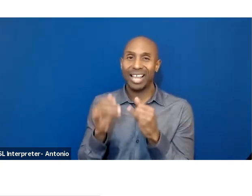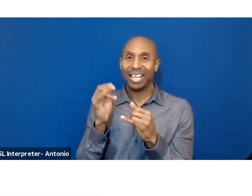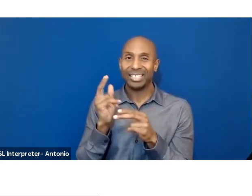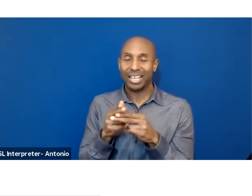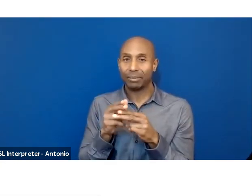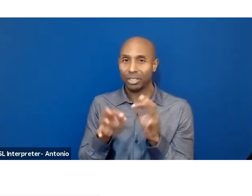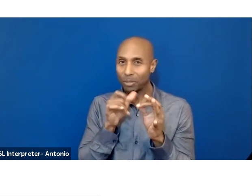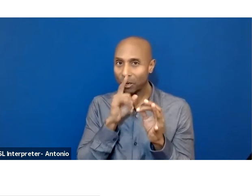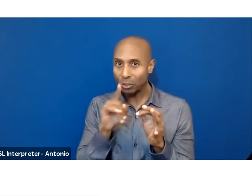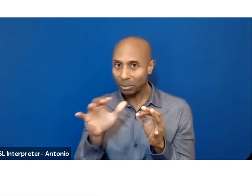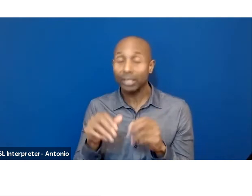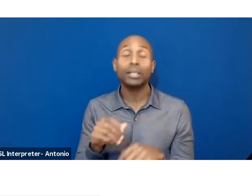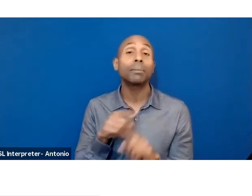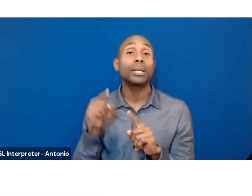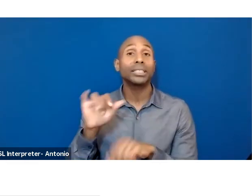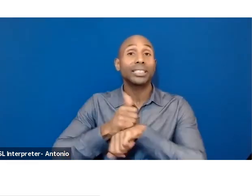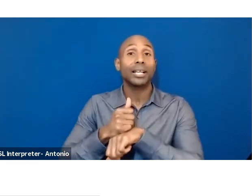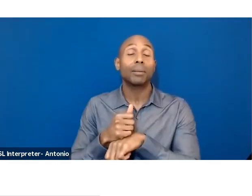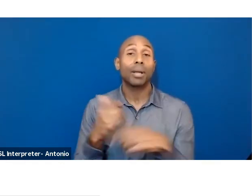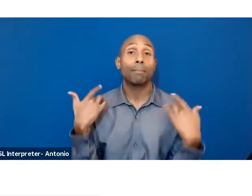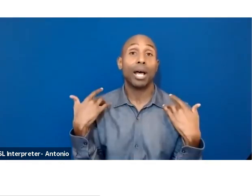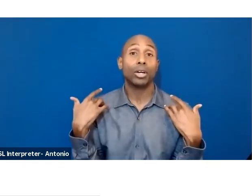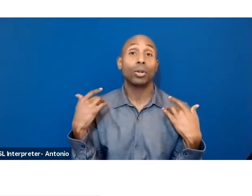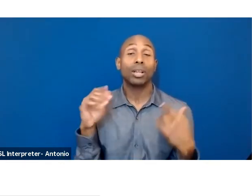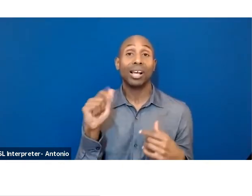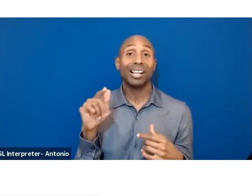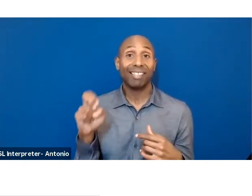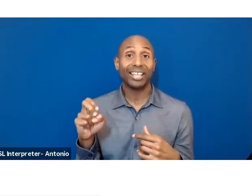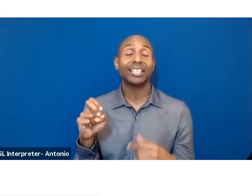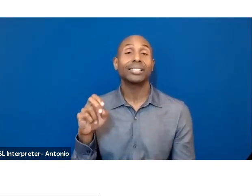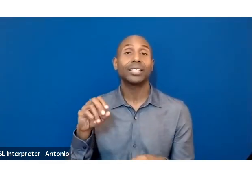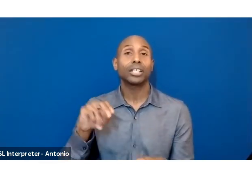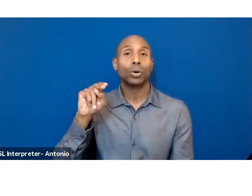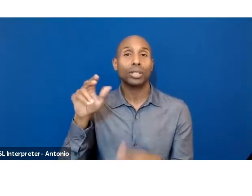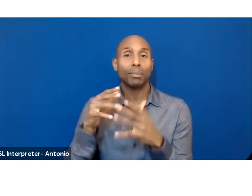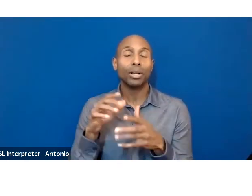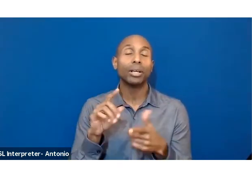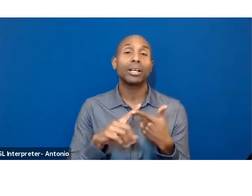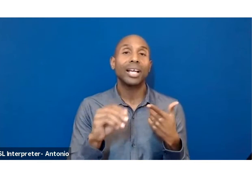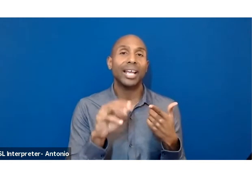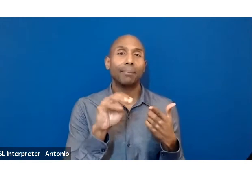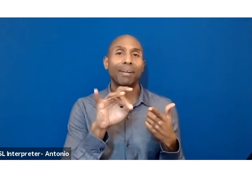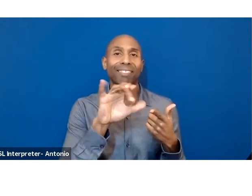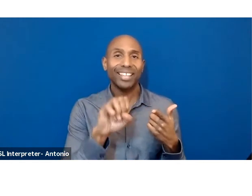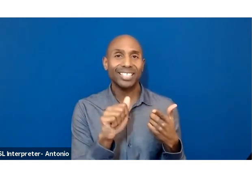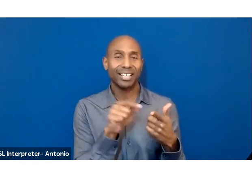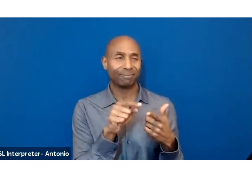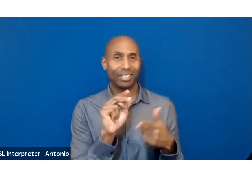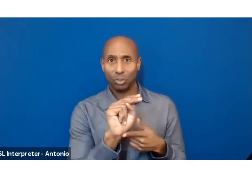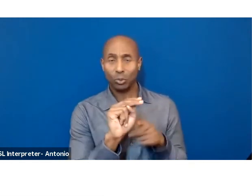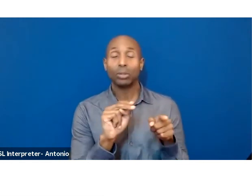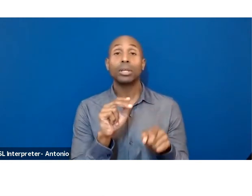Sarah Ziff and Marissa Nuncio, who is the director of the Garment Workers Center in Los Angeles, are